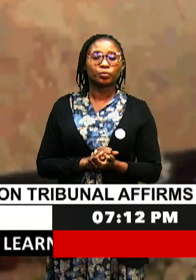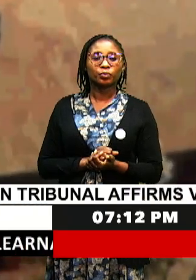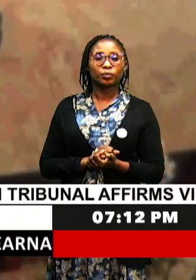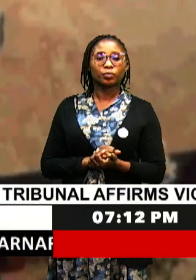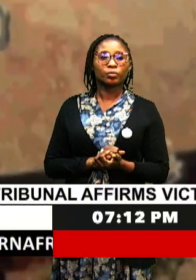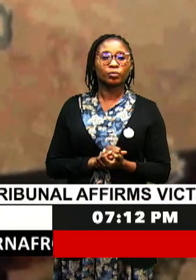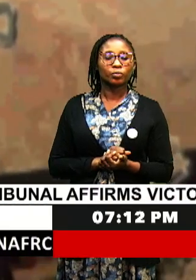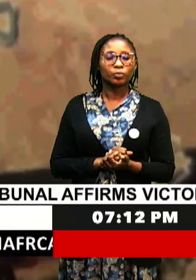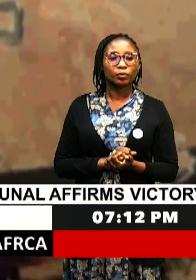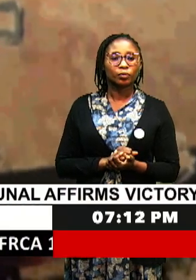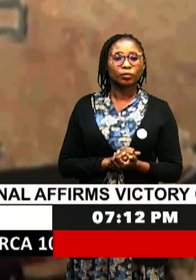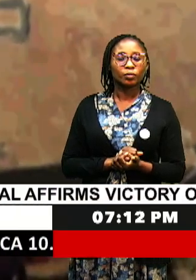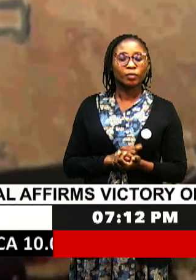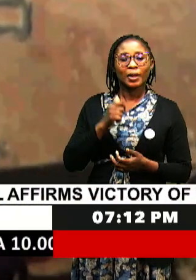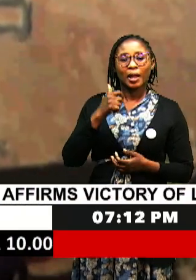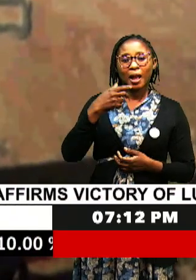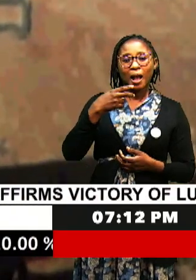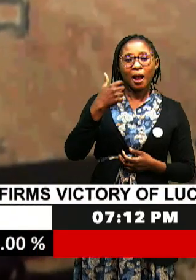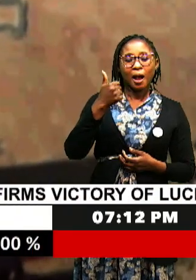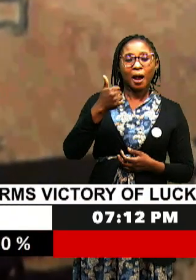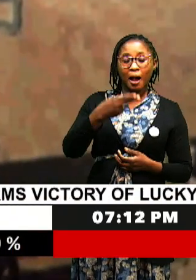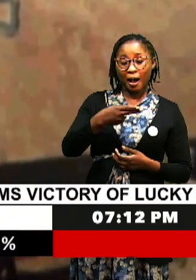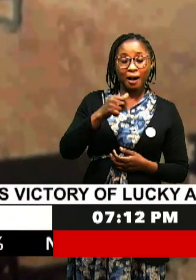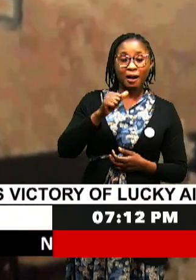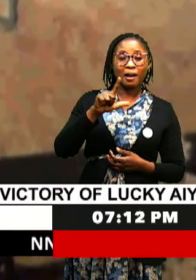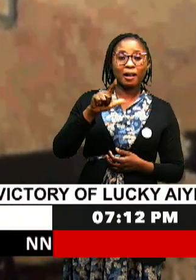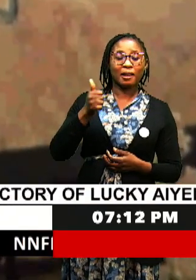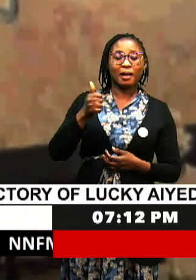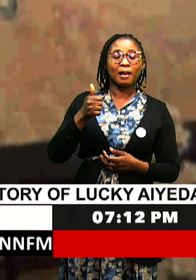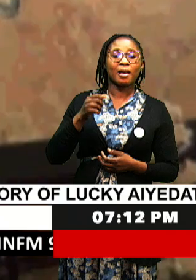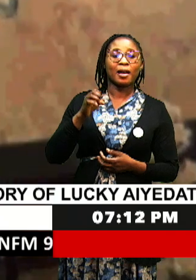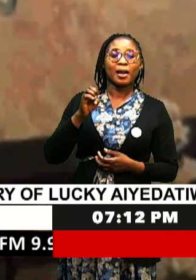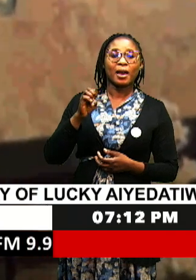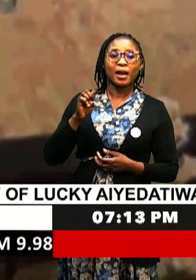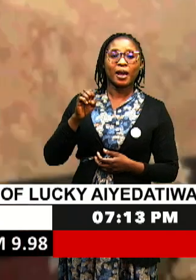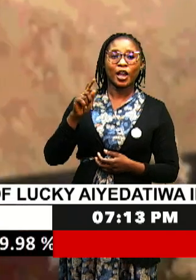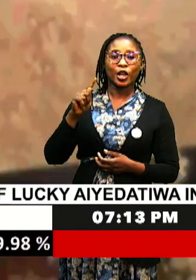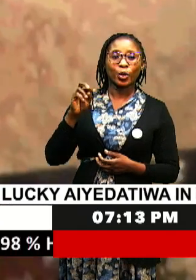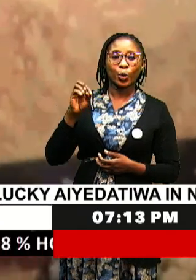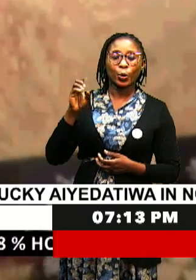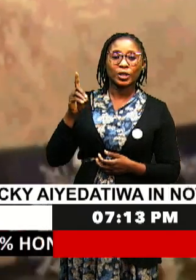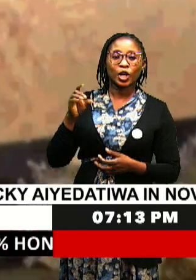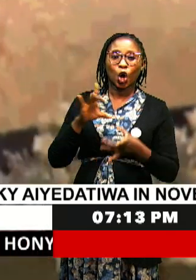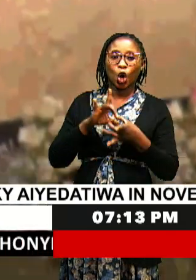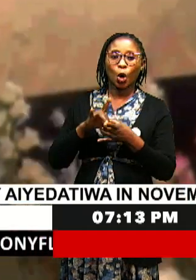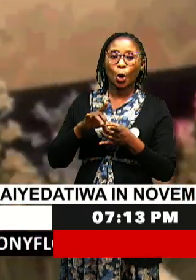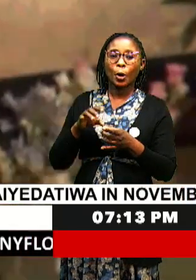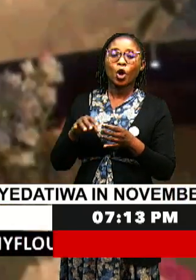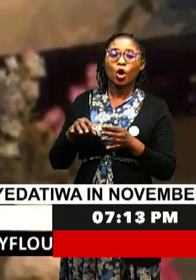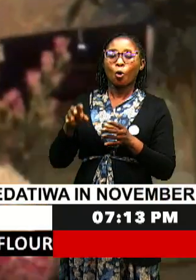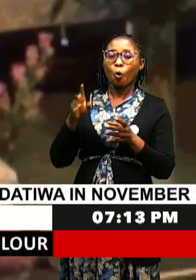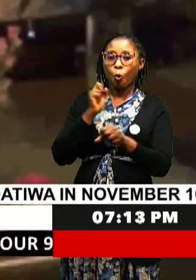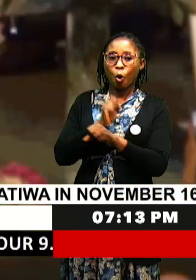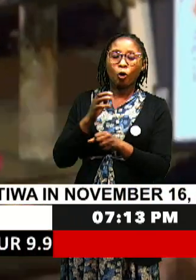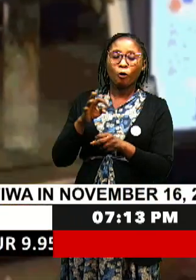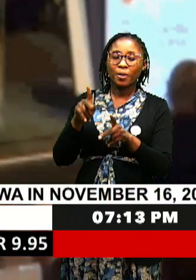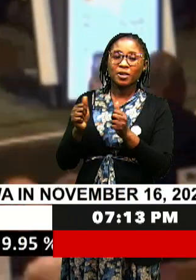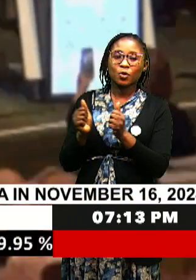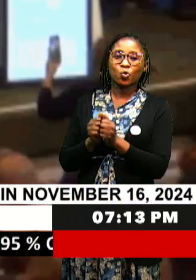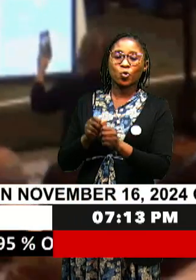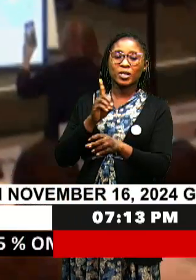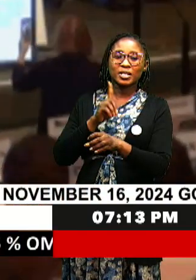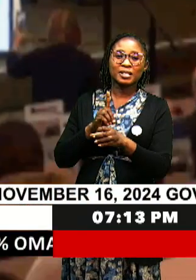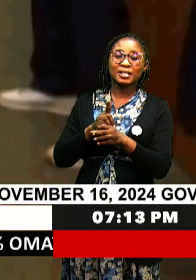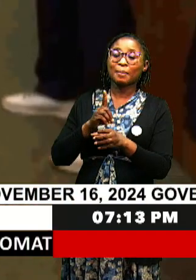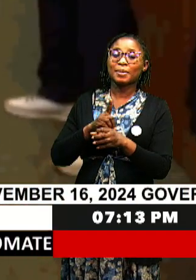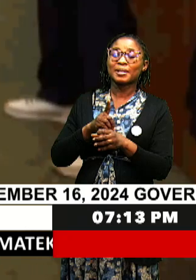Ala El Nadi coordinates the activities of people living with disability in Egypt. Tells me behind cameras